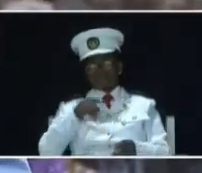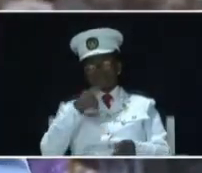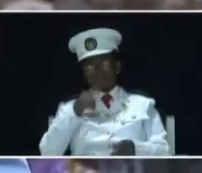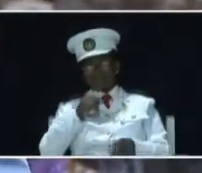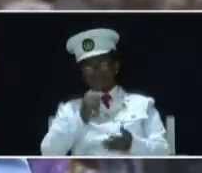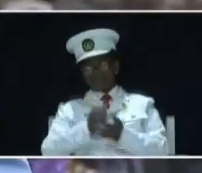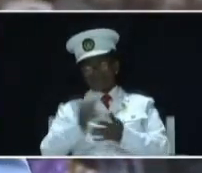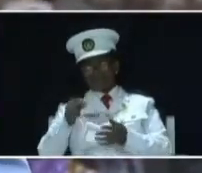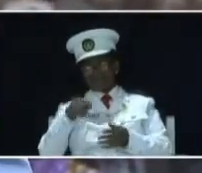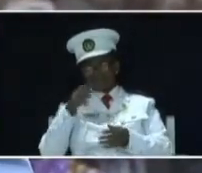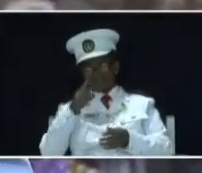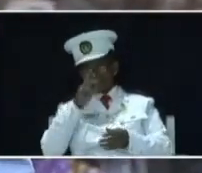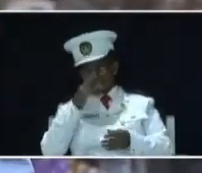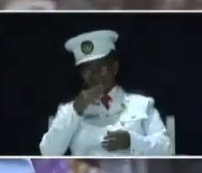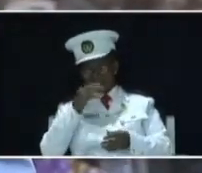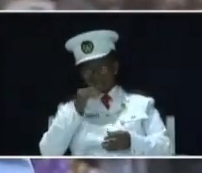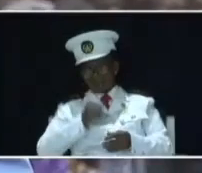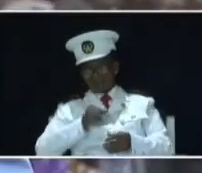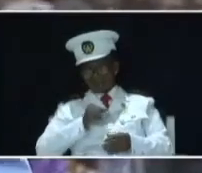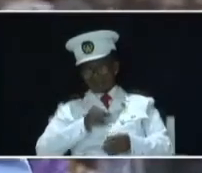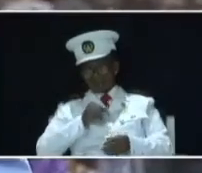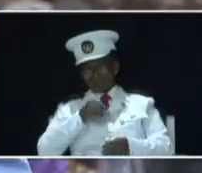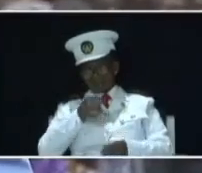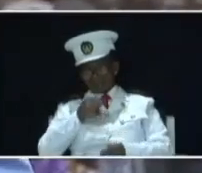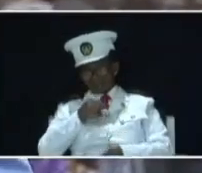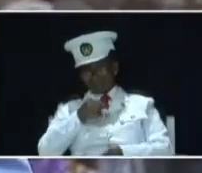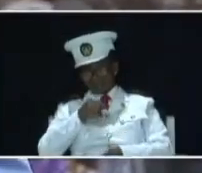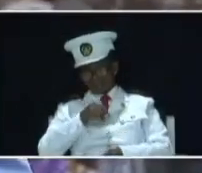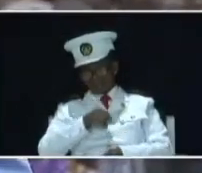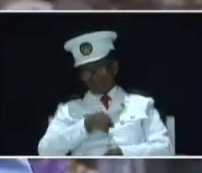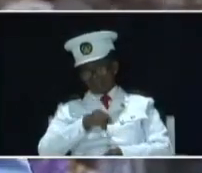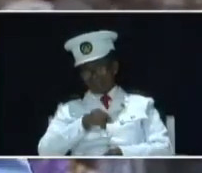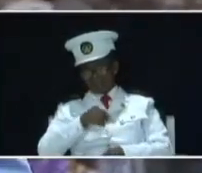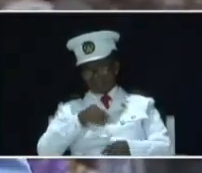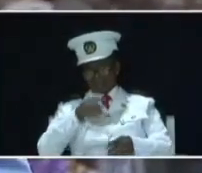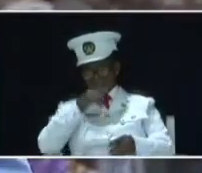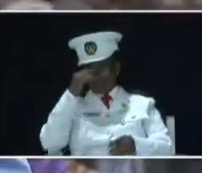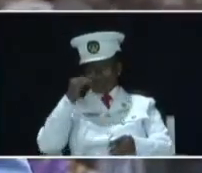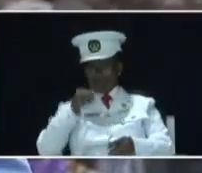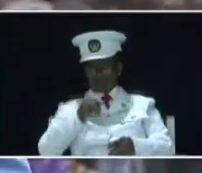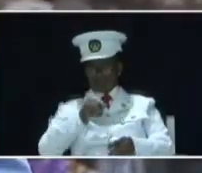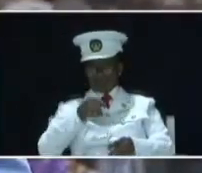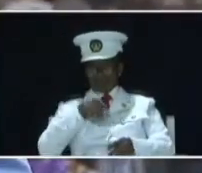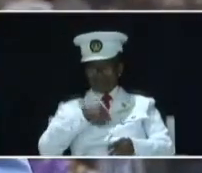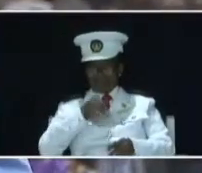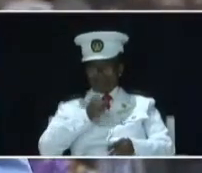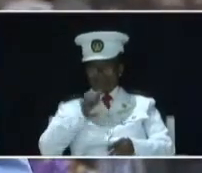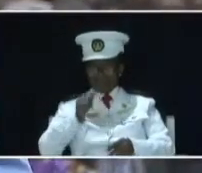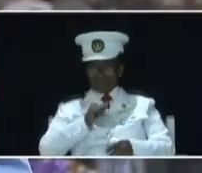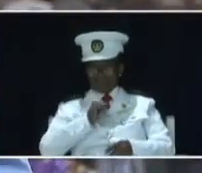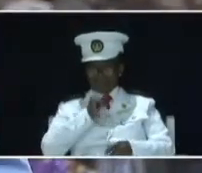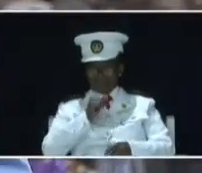The reason why I say you don't really need to say amen is because I am not praying.